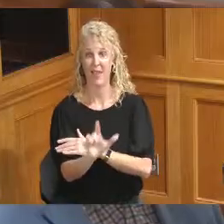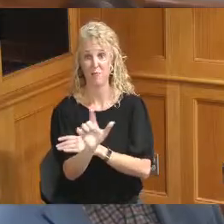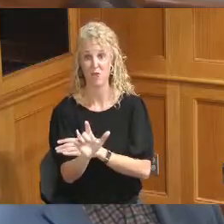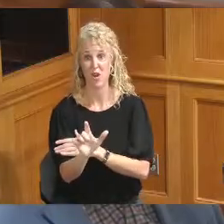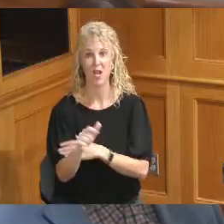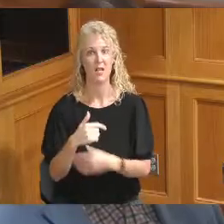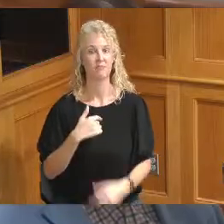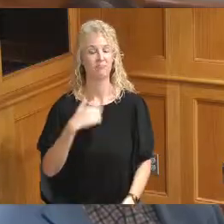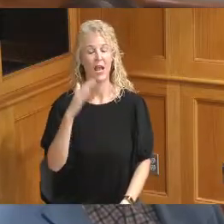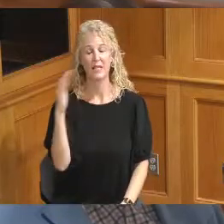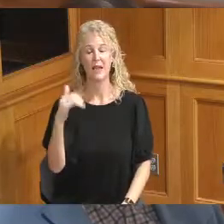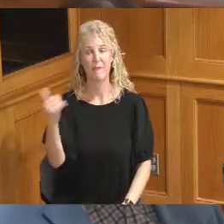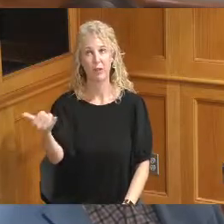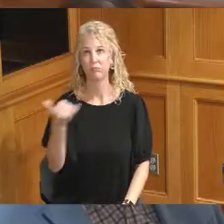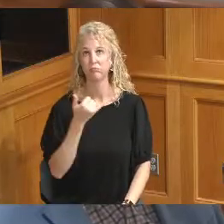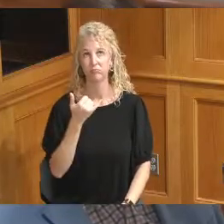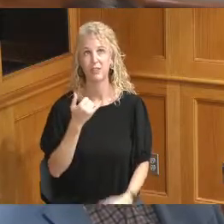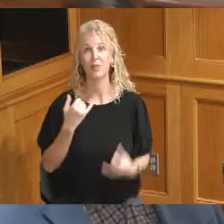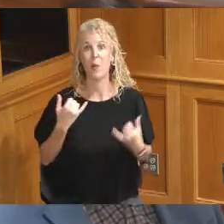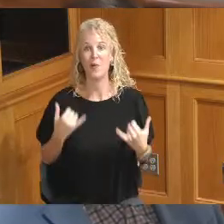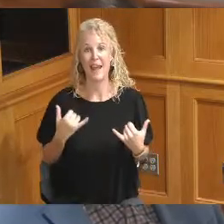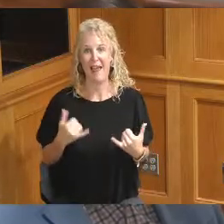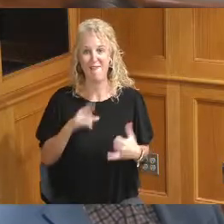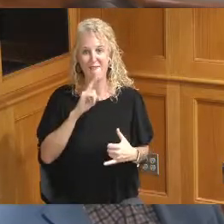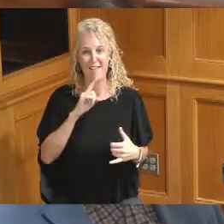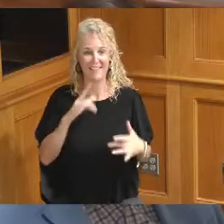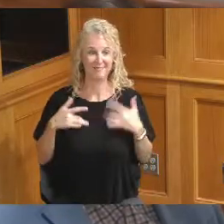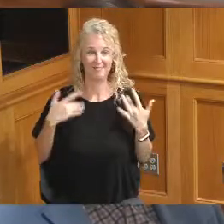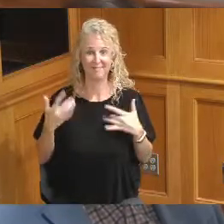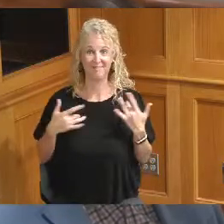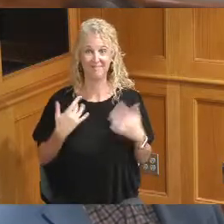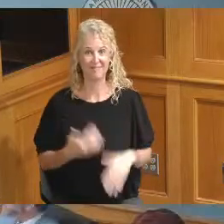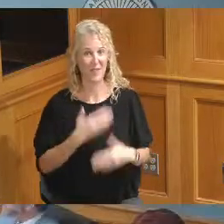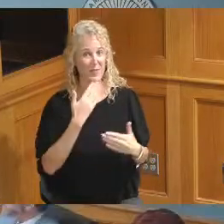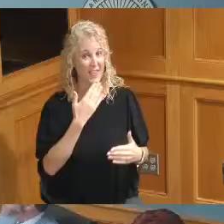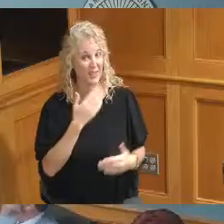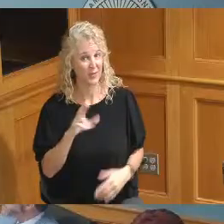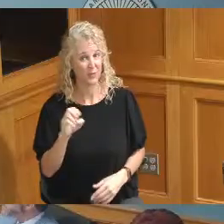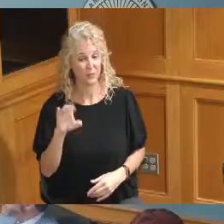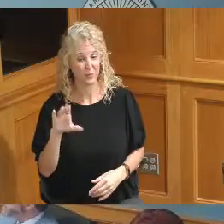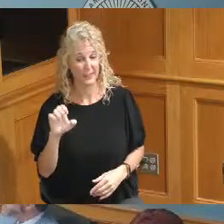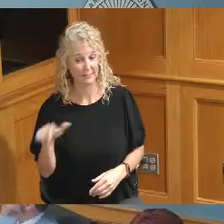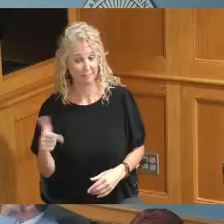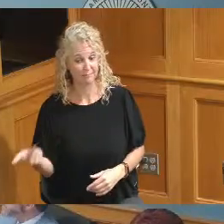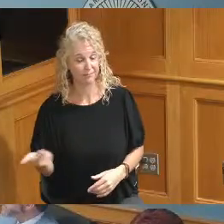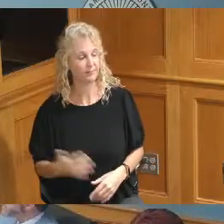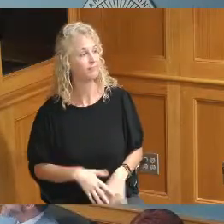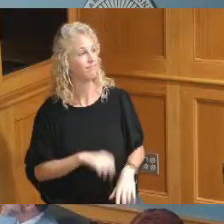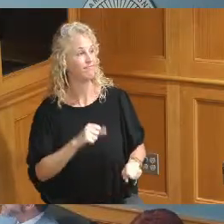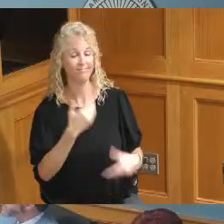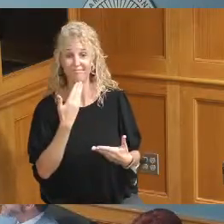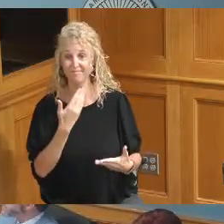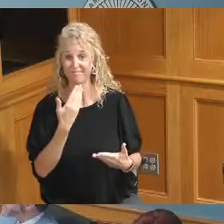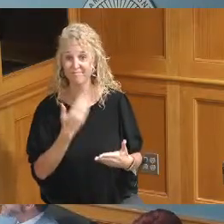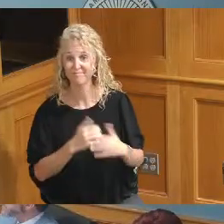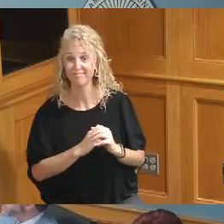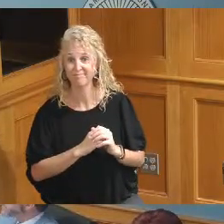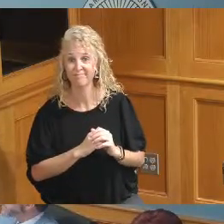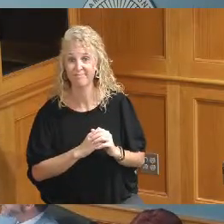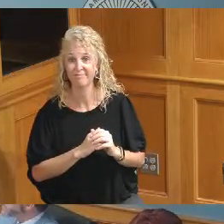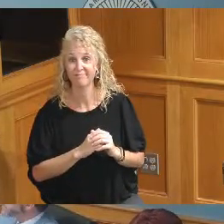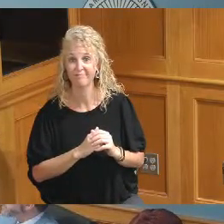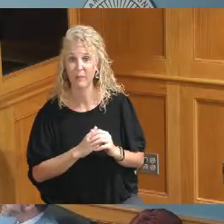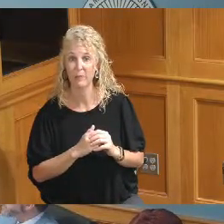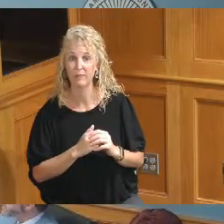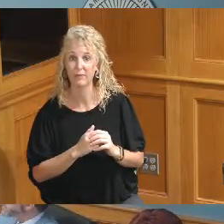never even get a call back. So this is major for our team. I appreciate it. Thank you. Commissioner Reese? Yeah, thank you. And I